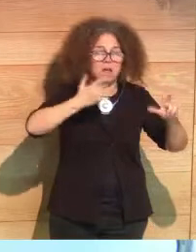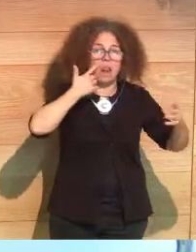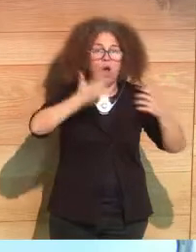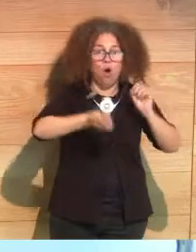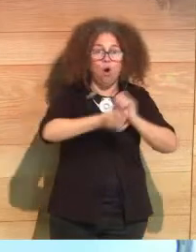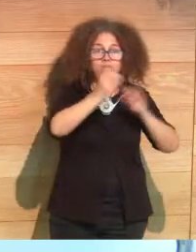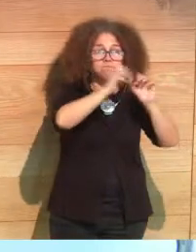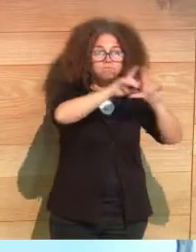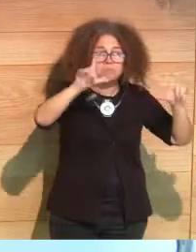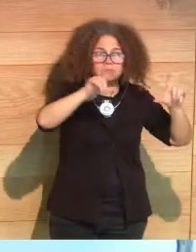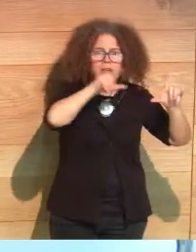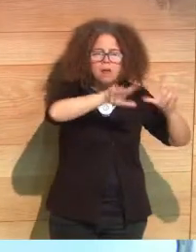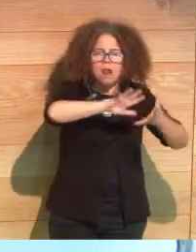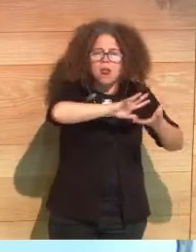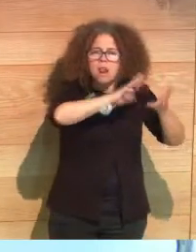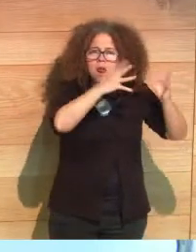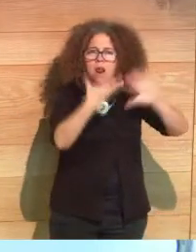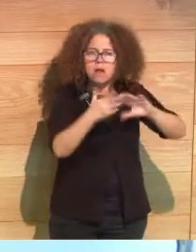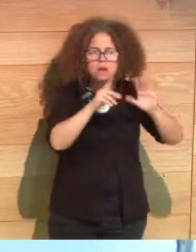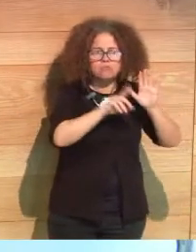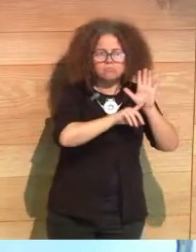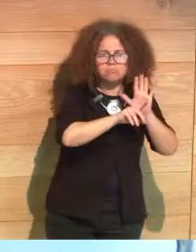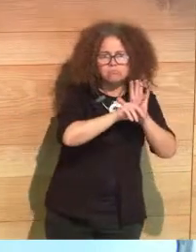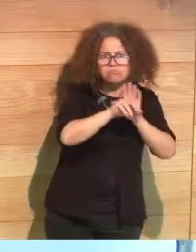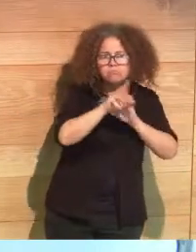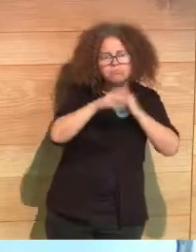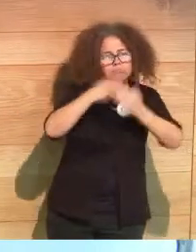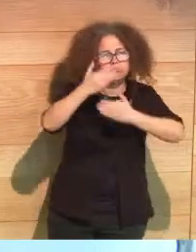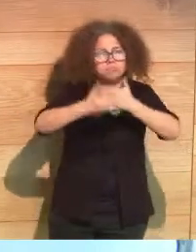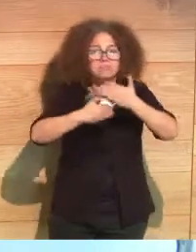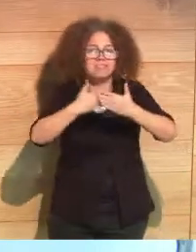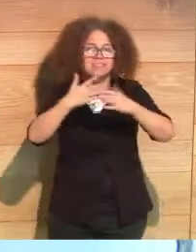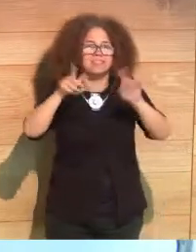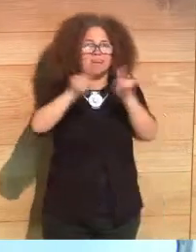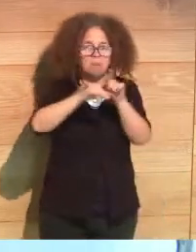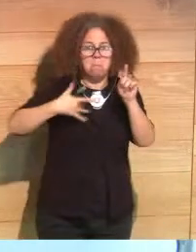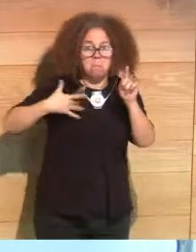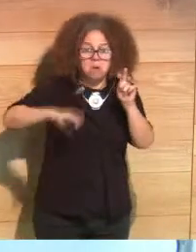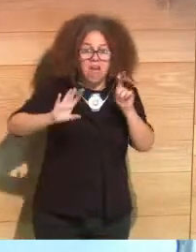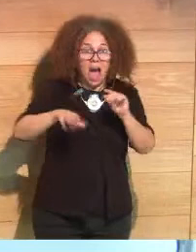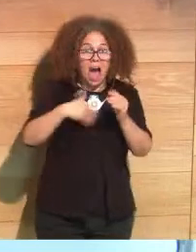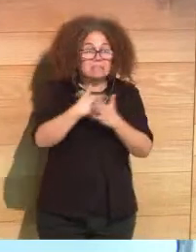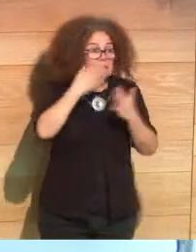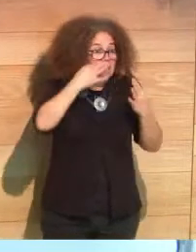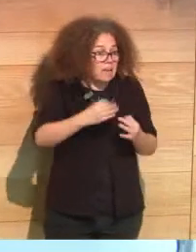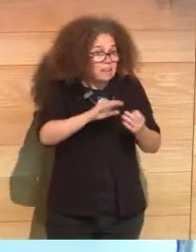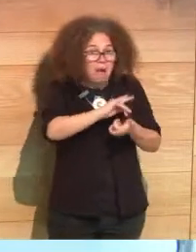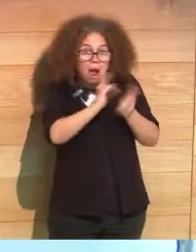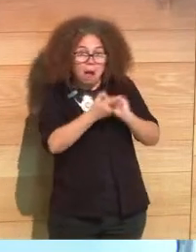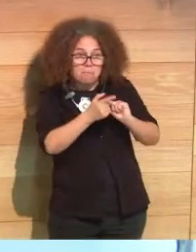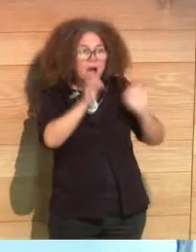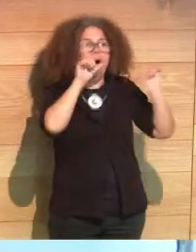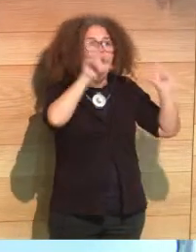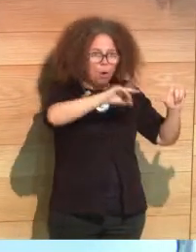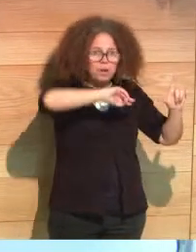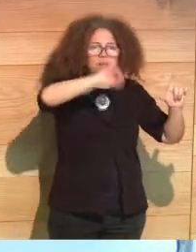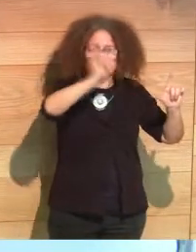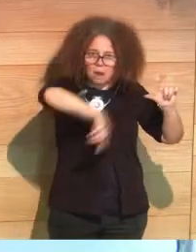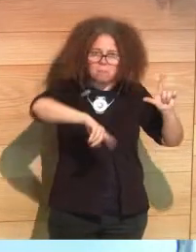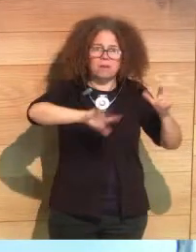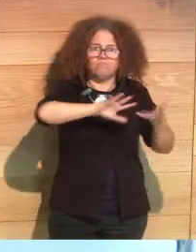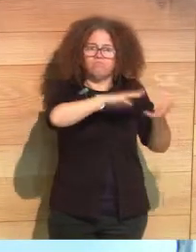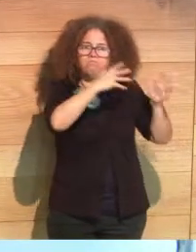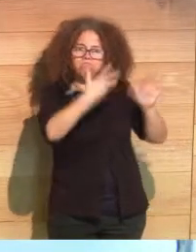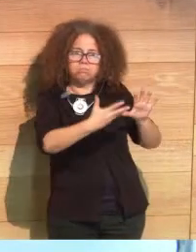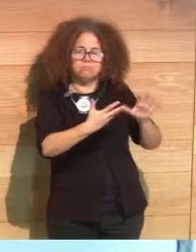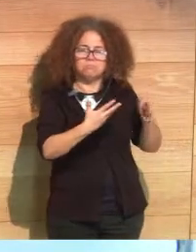reality by also changing it. So this snowstorm that is my favorite moment of this piece came